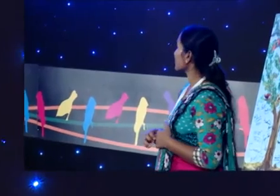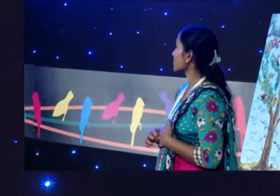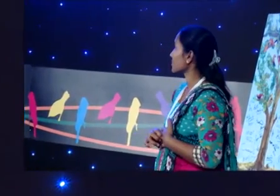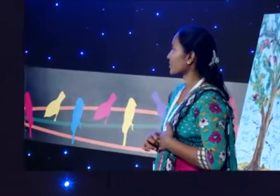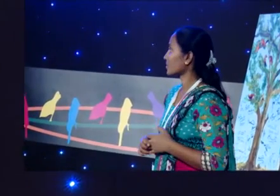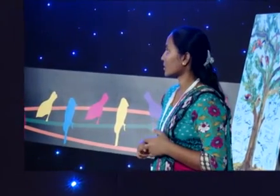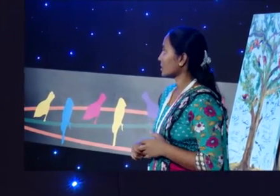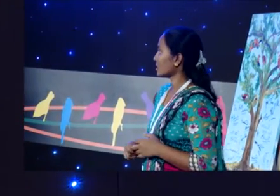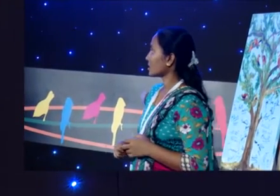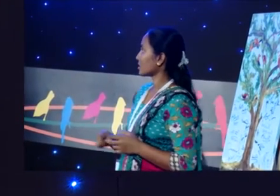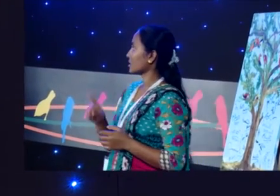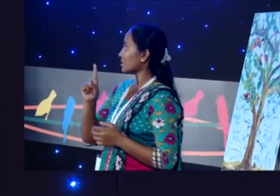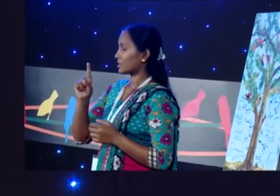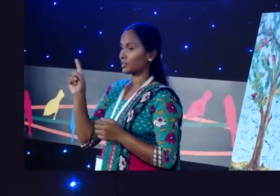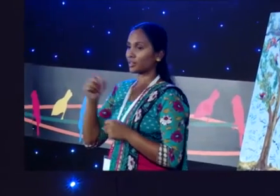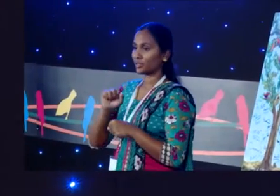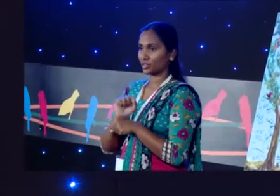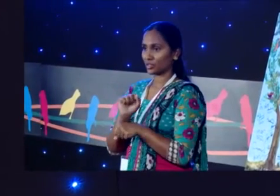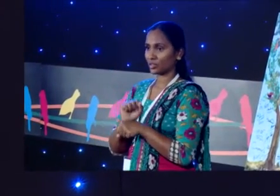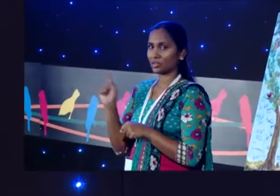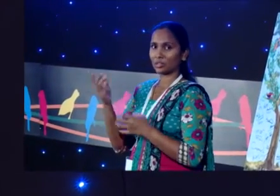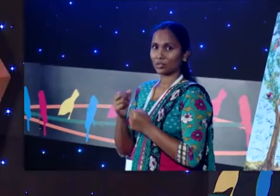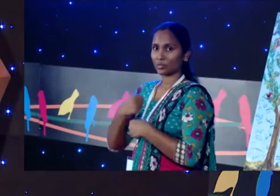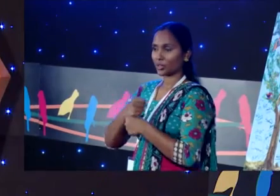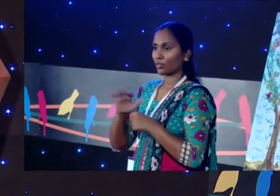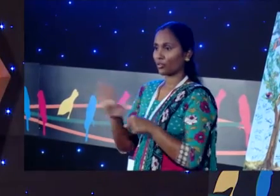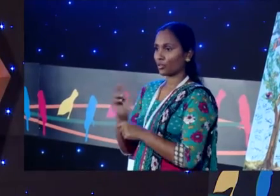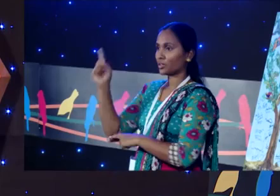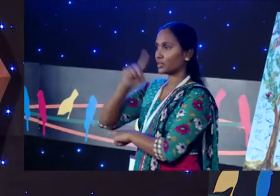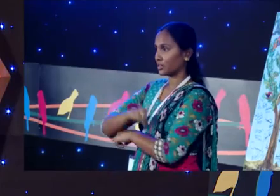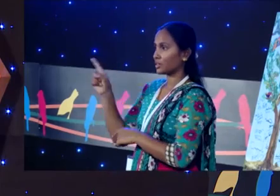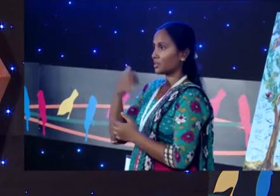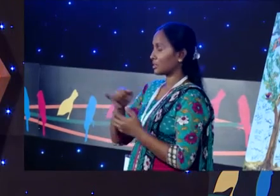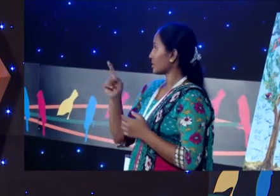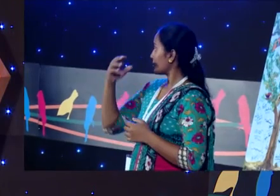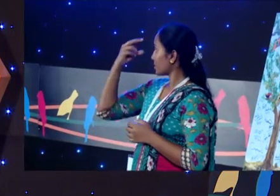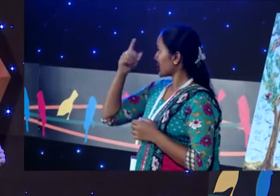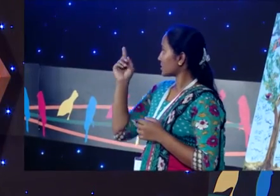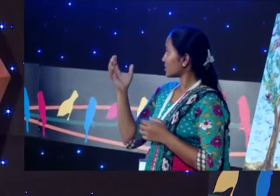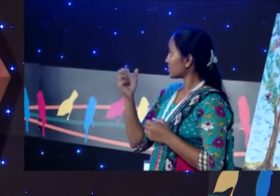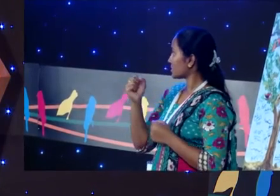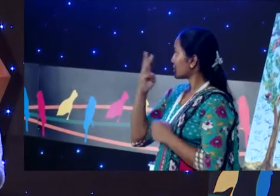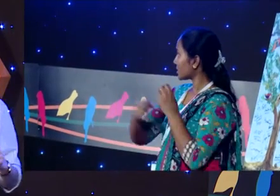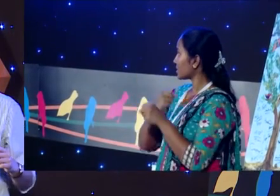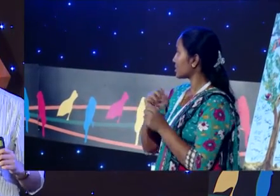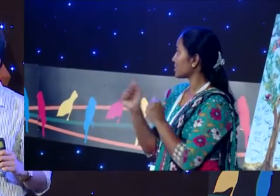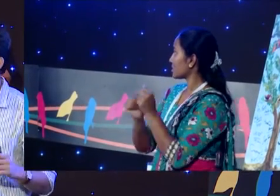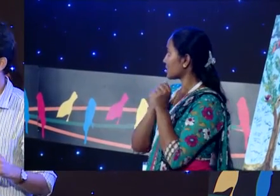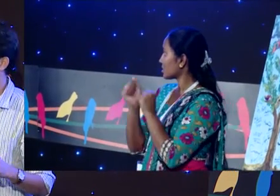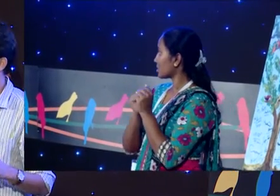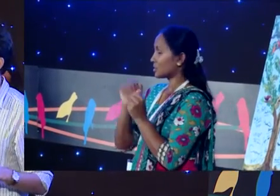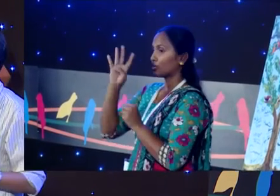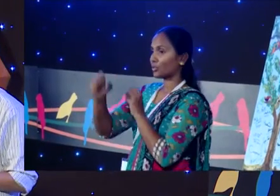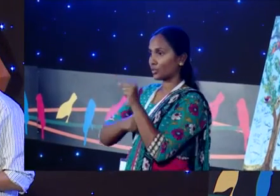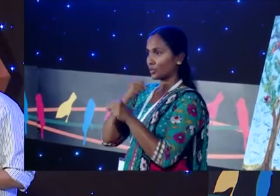And that was when one of us quit our jobs, got onto this full time. Then I quit my job about 3 years ago, and we've been together doing this for almost